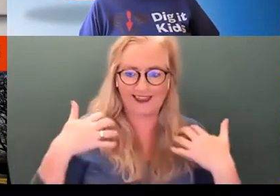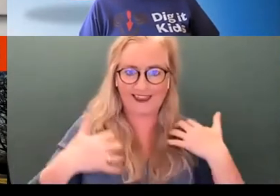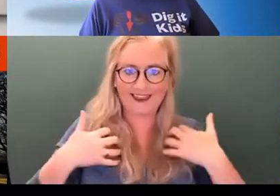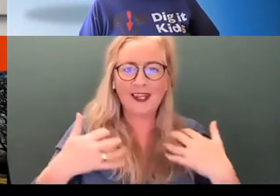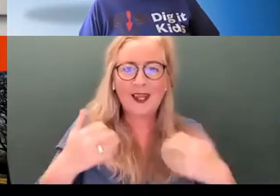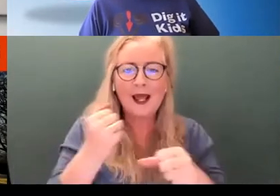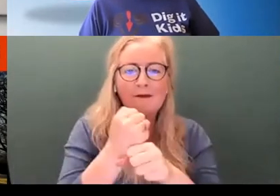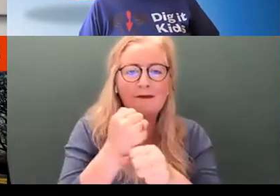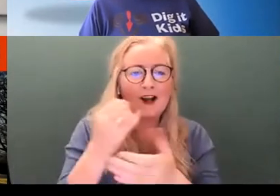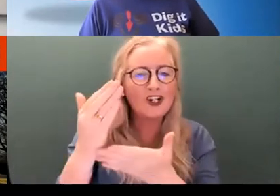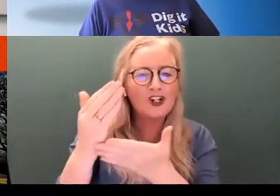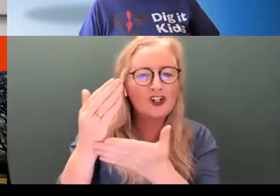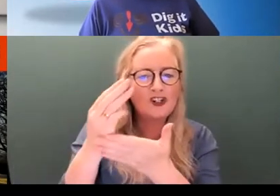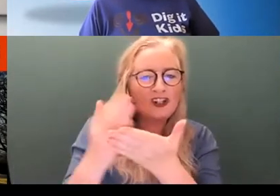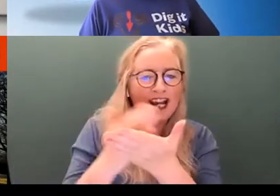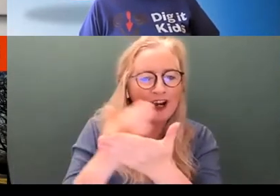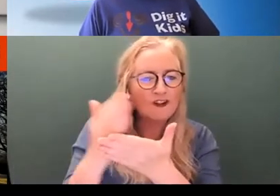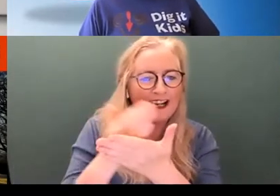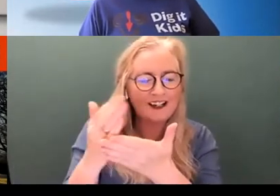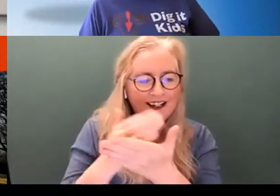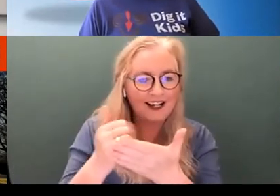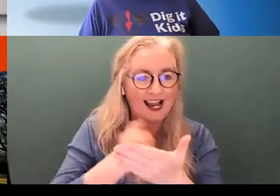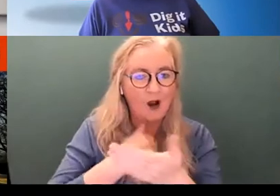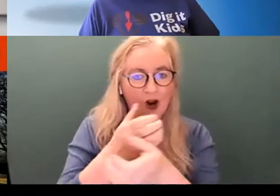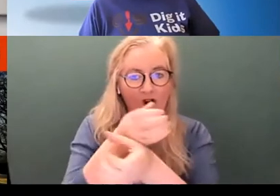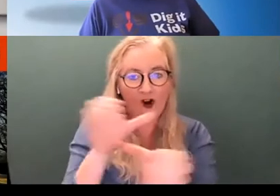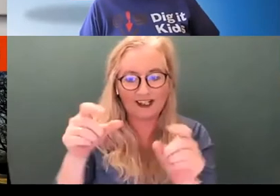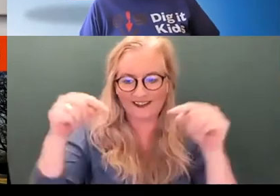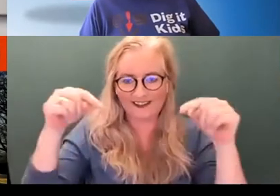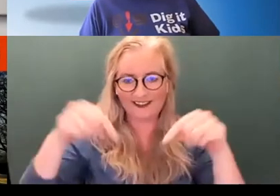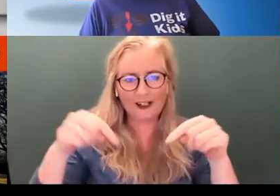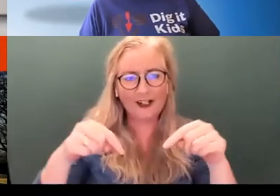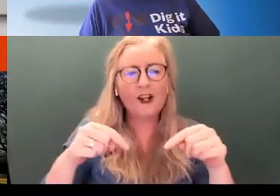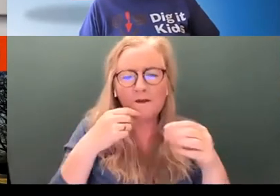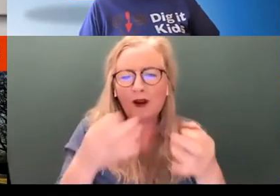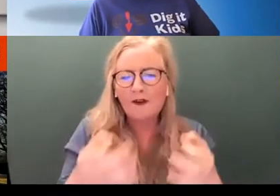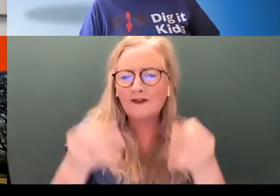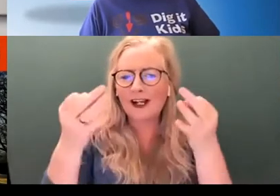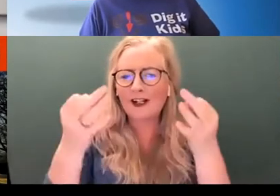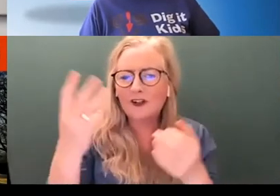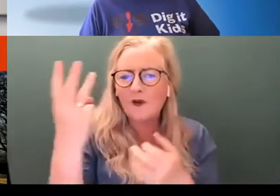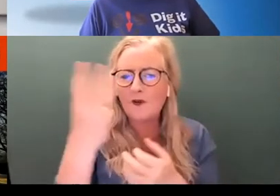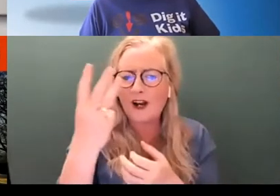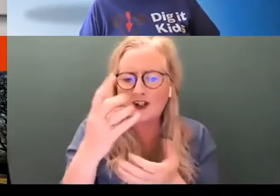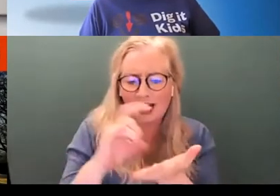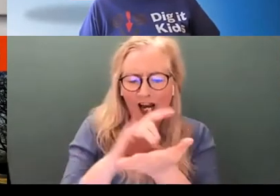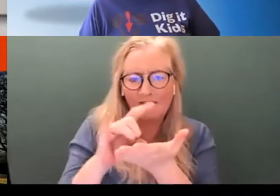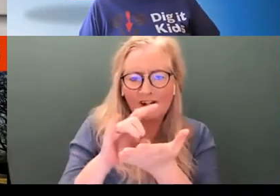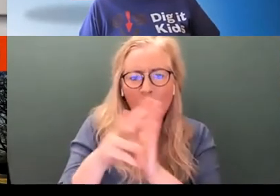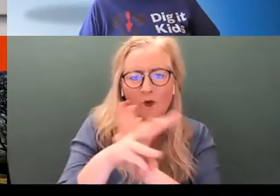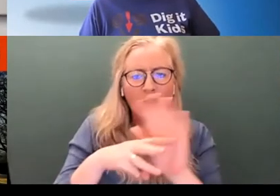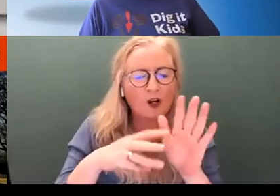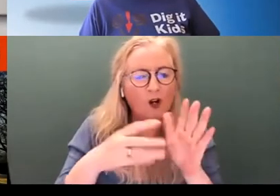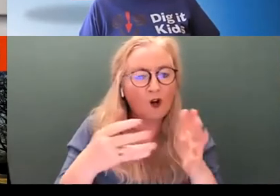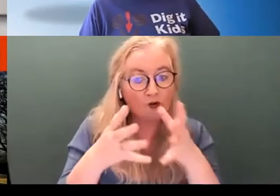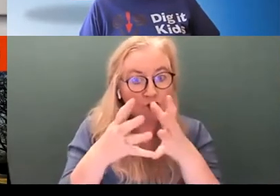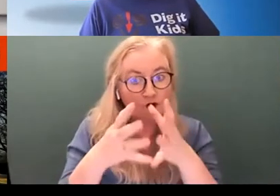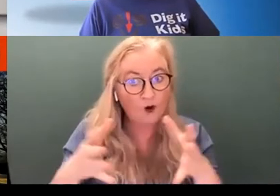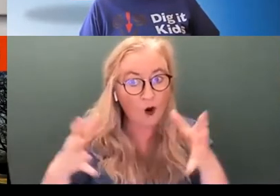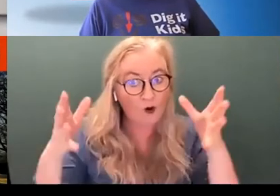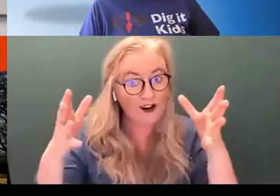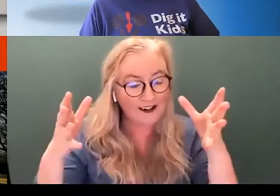sharing the heritage of our country. And it's been terrific to watch Heritage Week grow from just